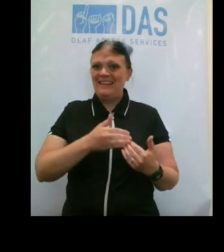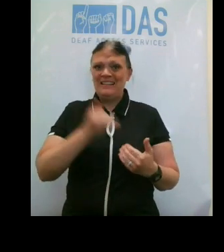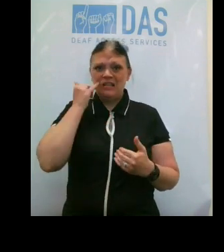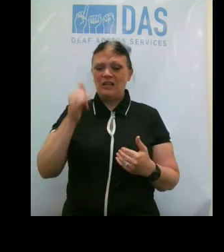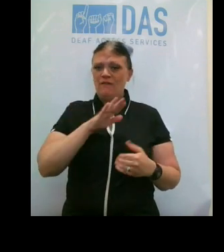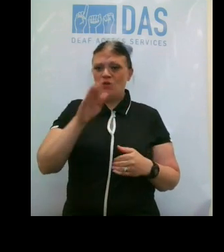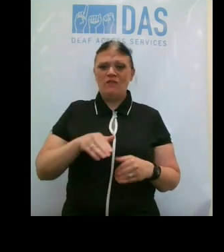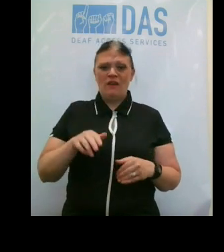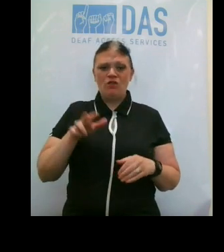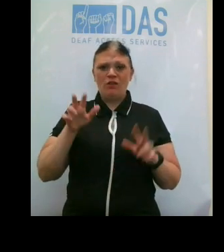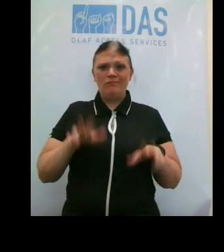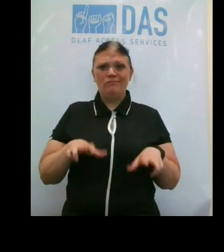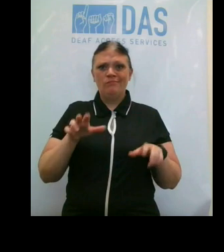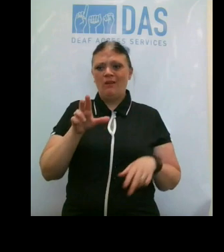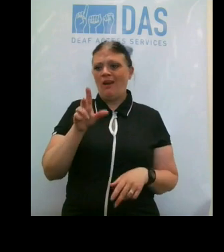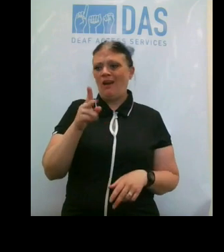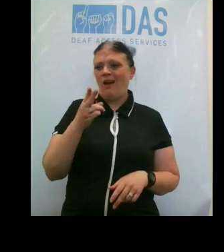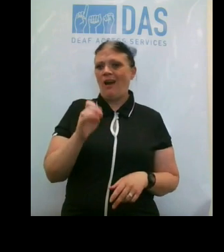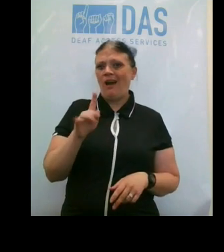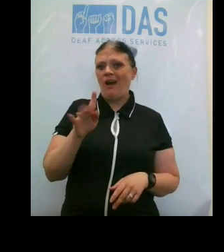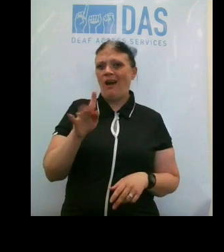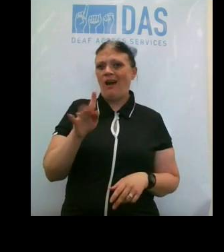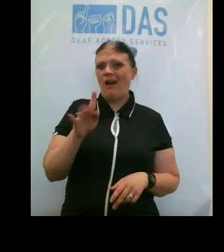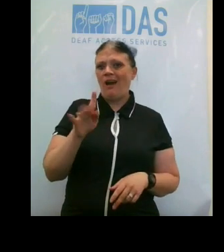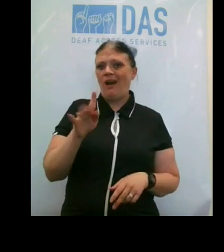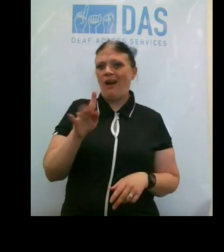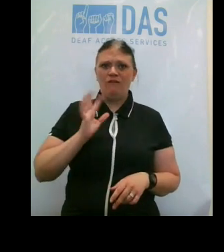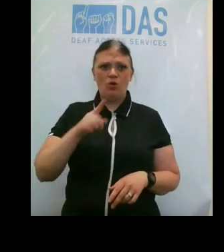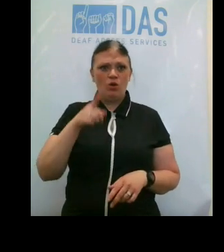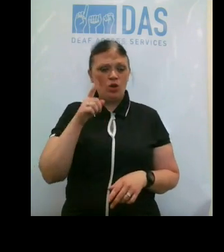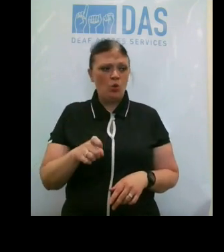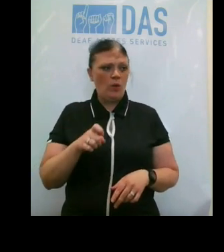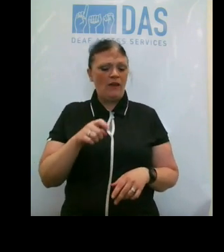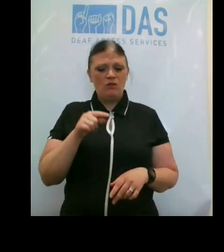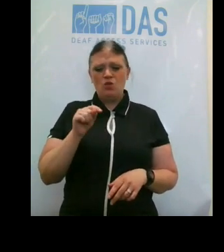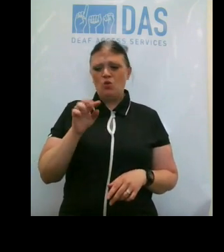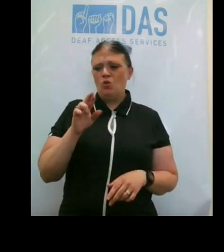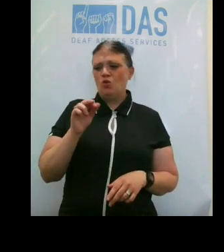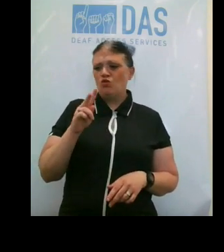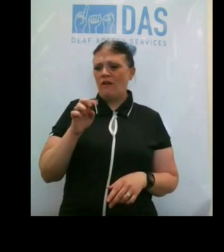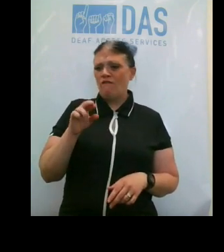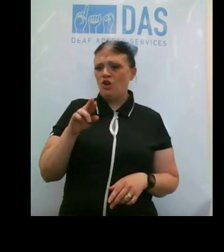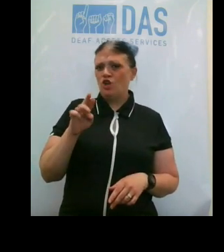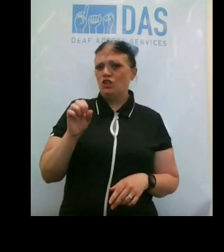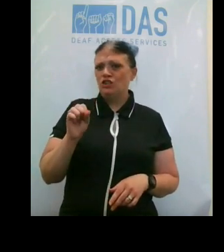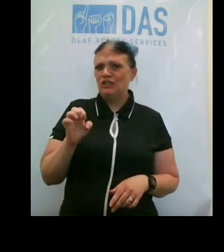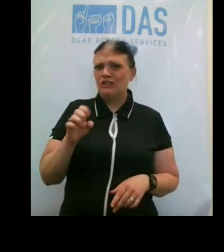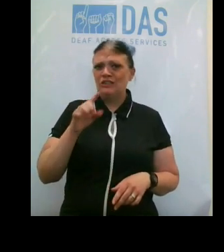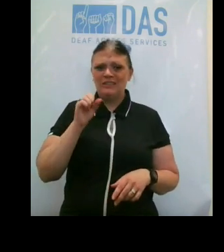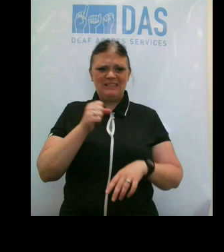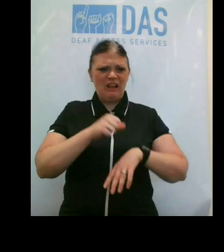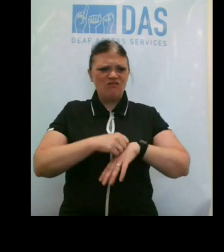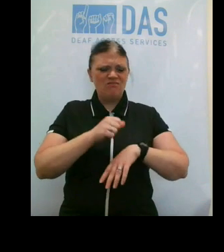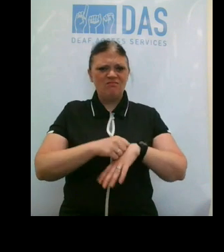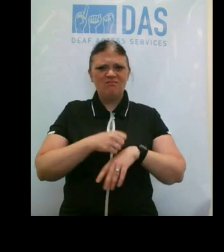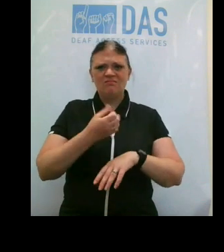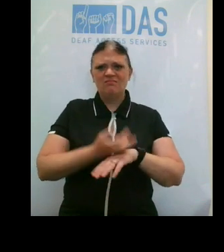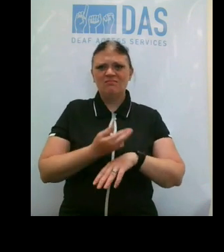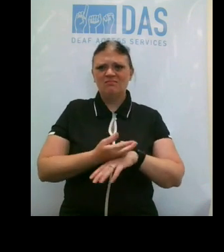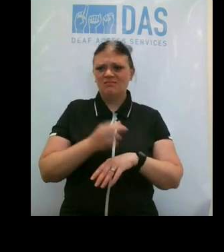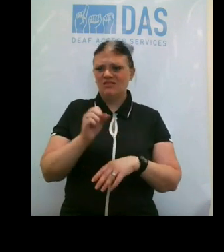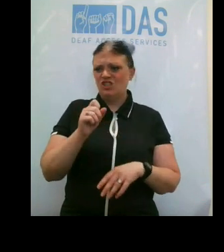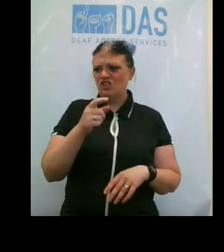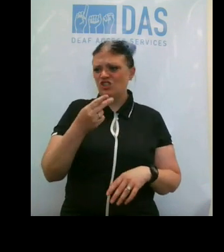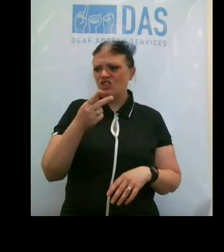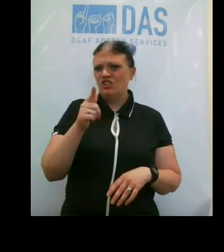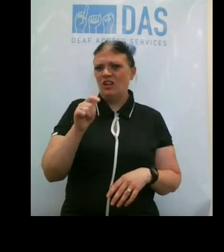hiked. You have to traverse the creek, Shale Creek. It can be very muddy, and if you remember, we had about 1 inch of